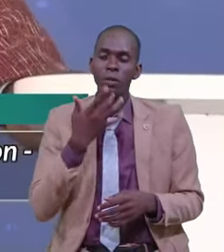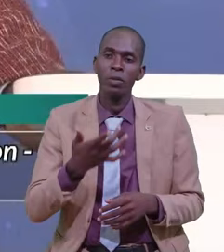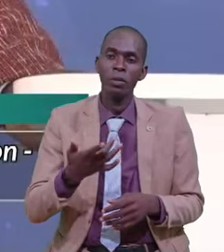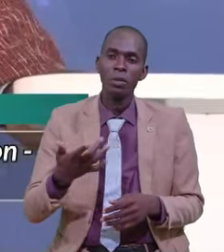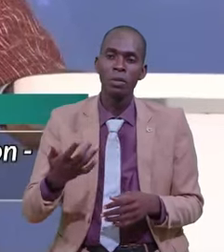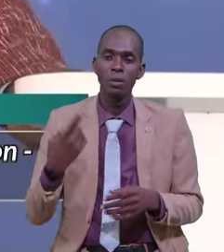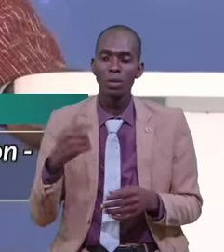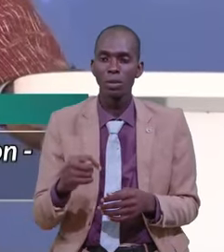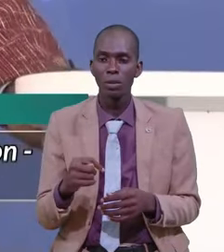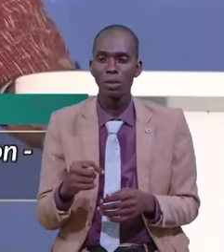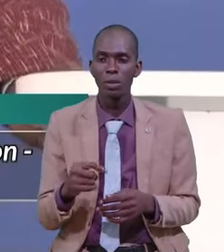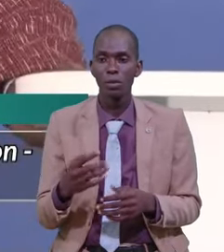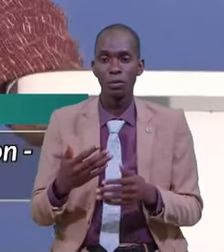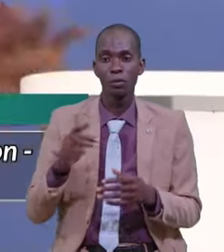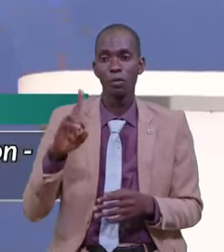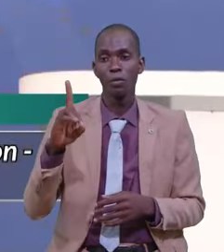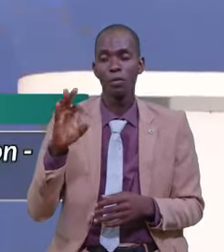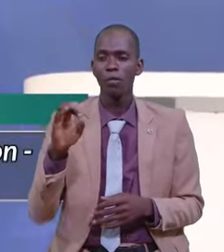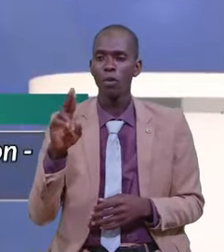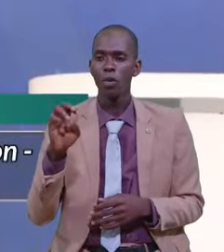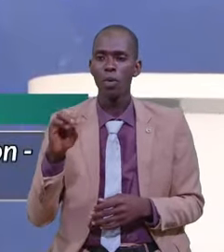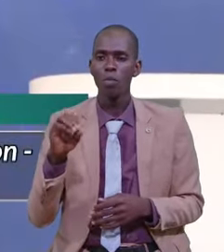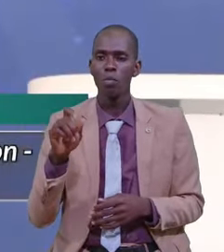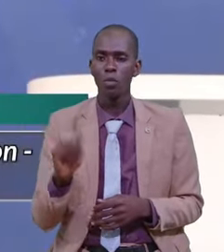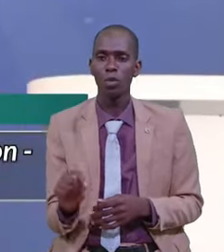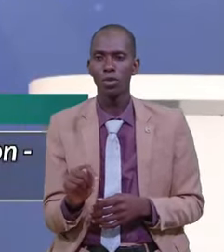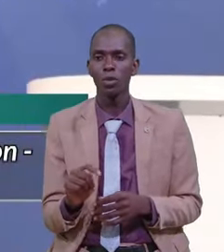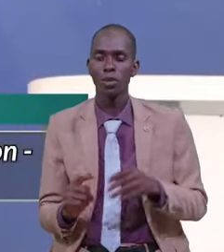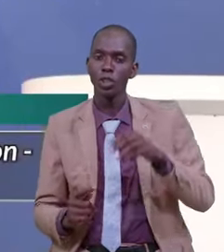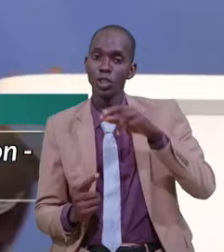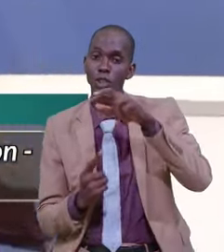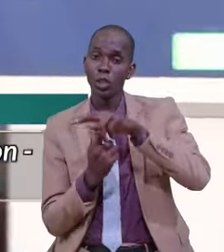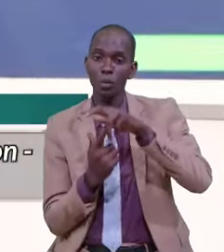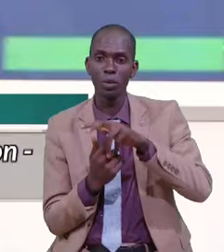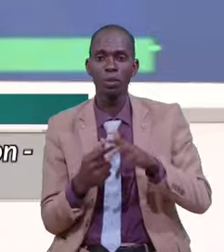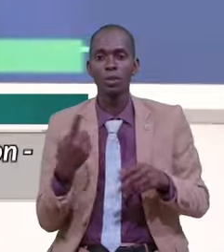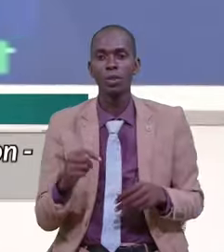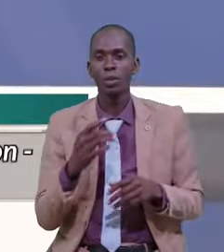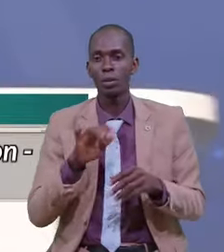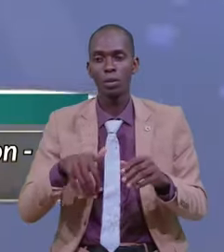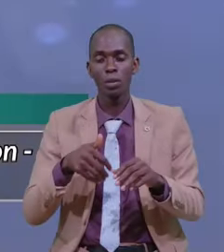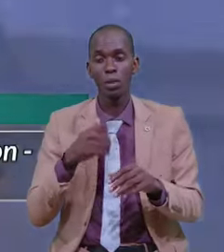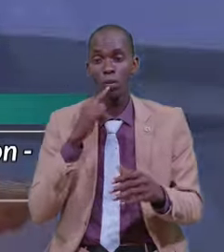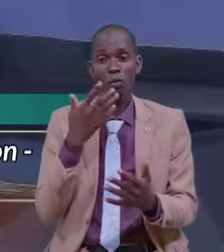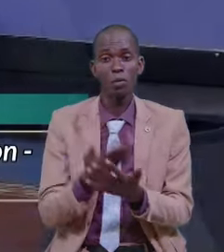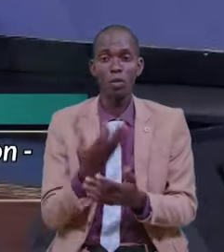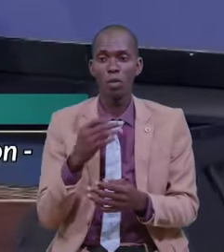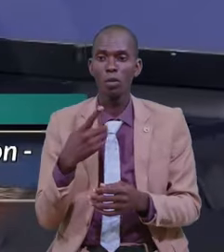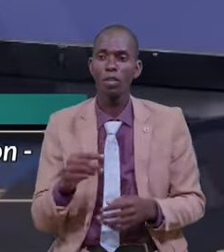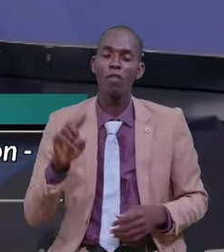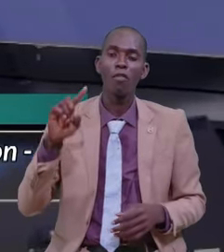The confirmation of the foremost champion. He became greater and